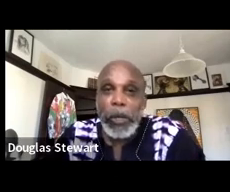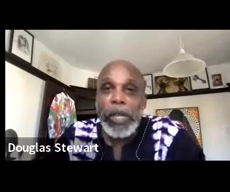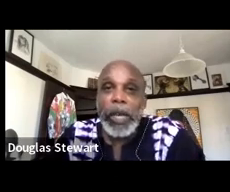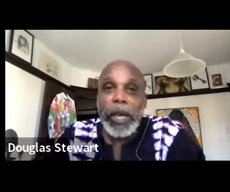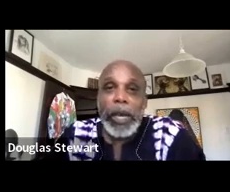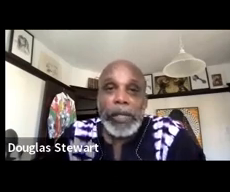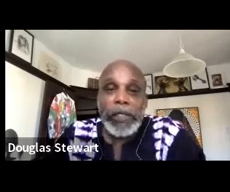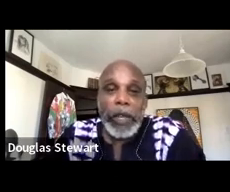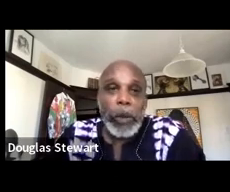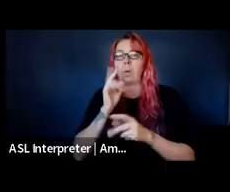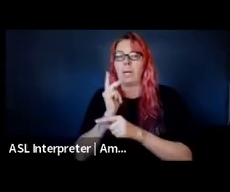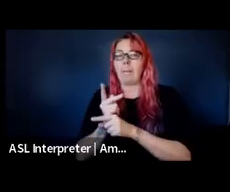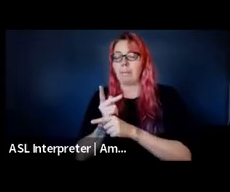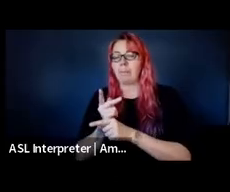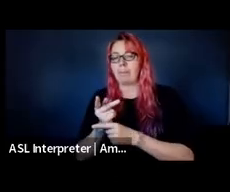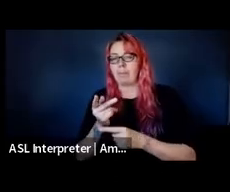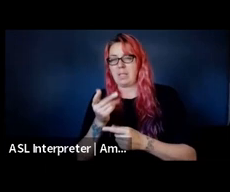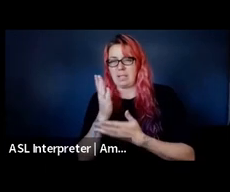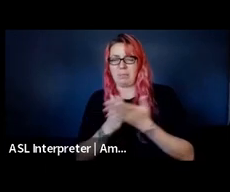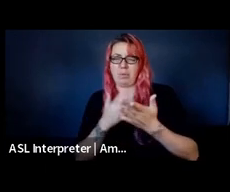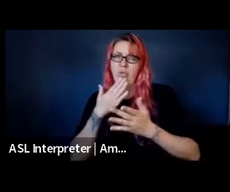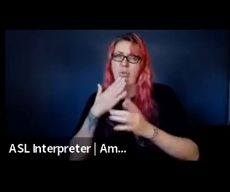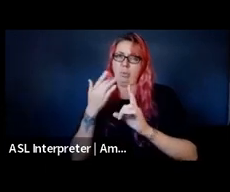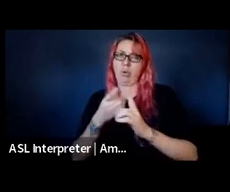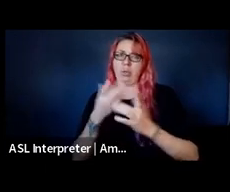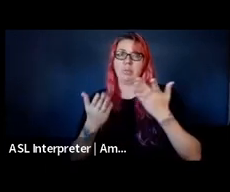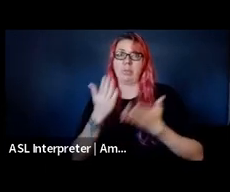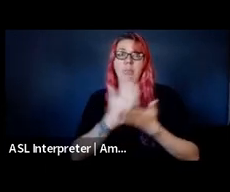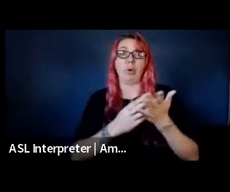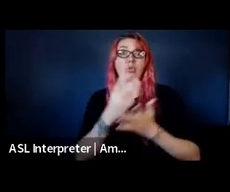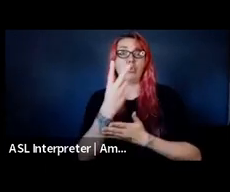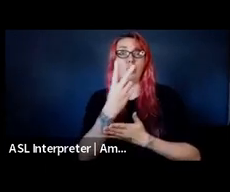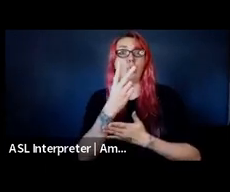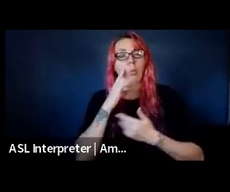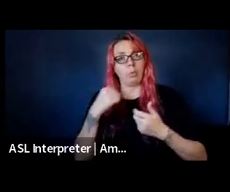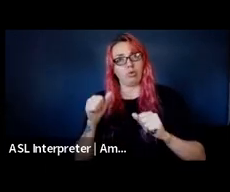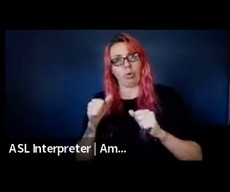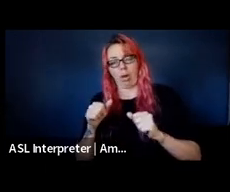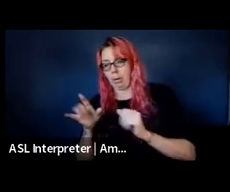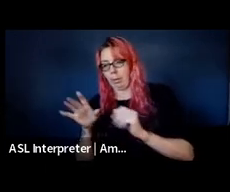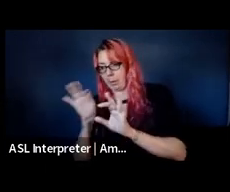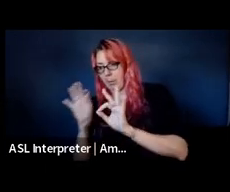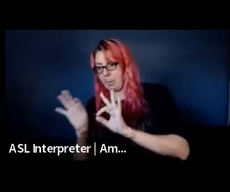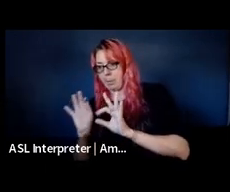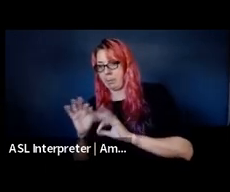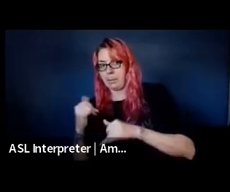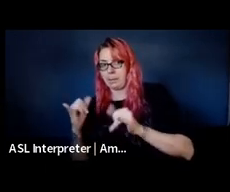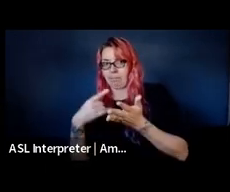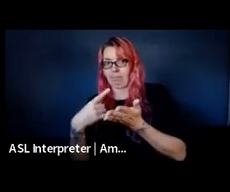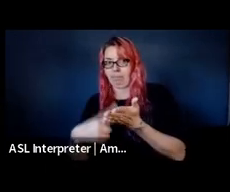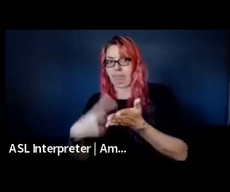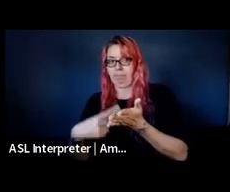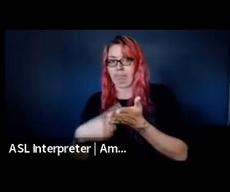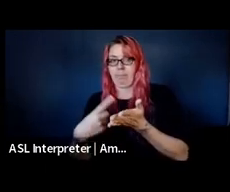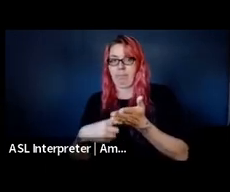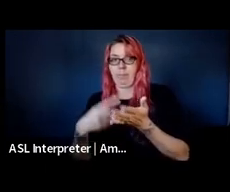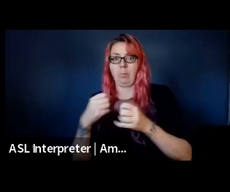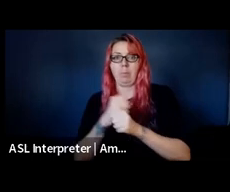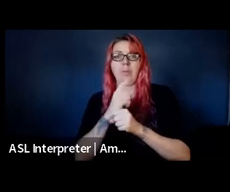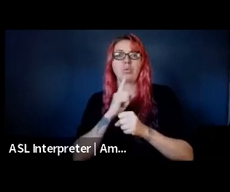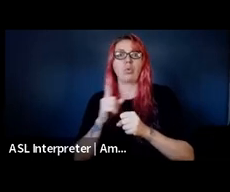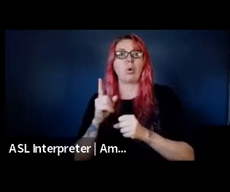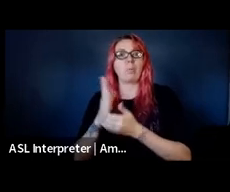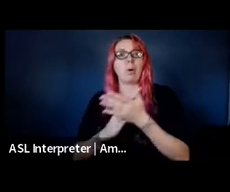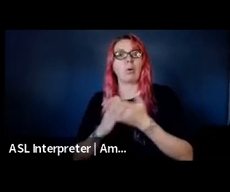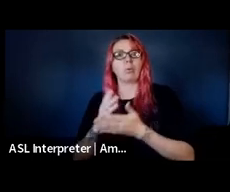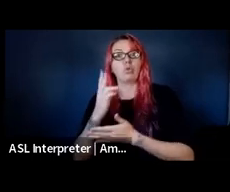some of those, because I think we want to make sure you don't sort of feel incomplete with how we're engaging if there's some questions that you're interested in also engaging